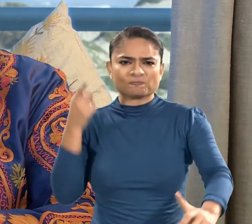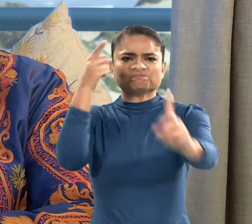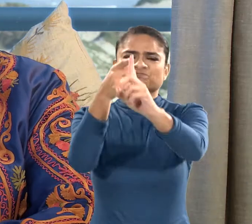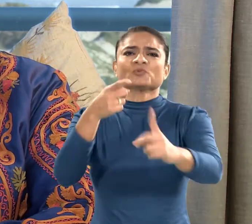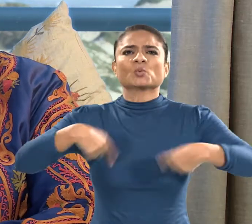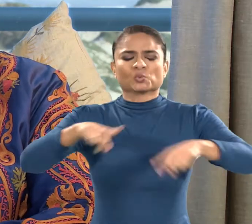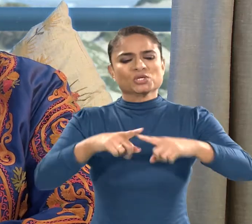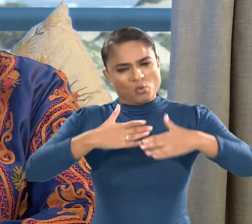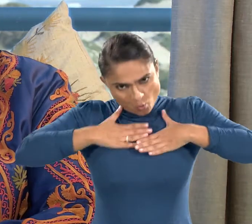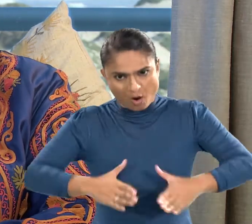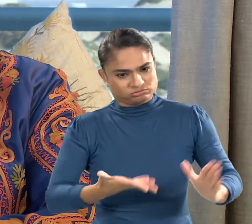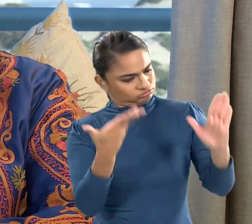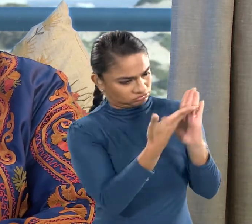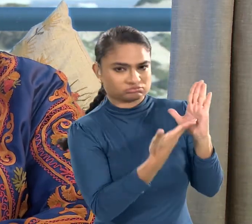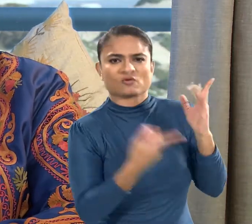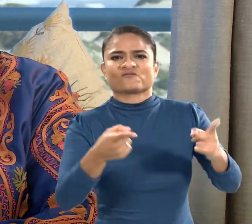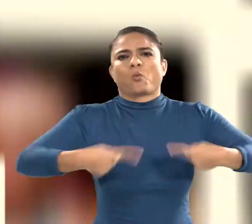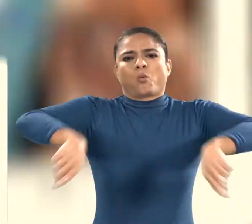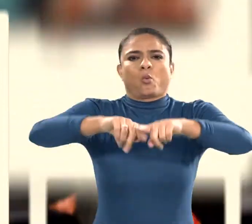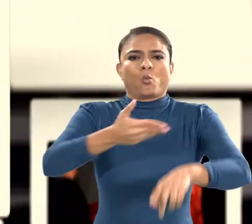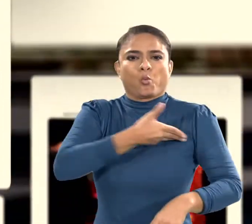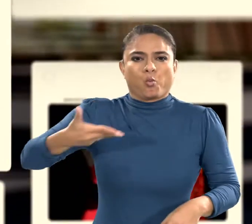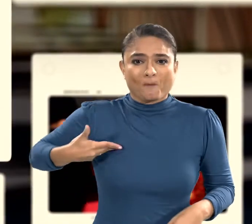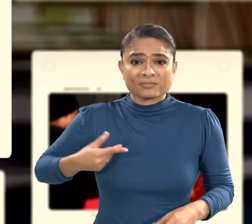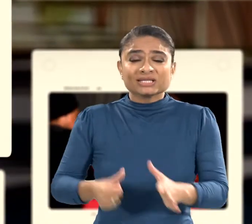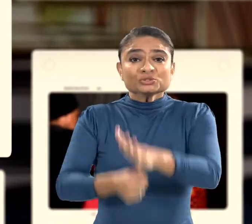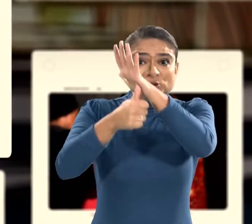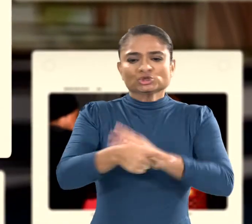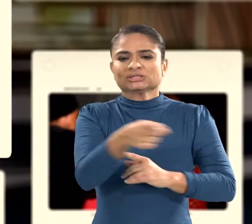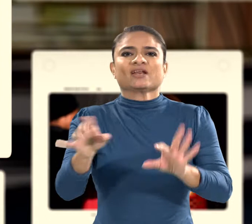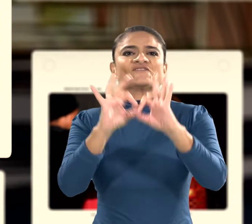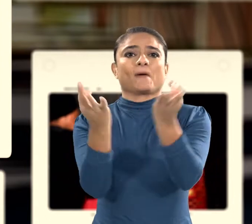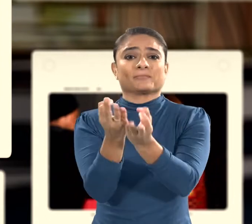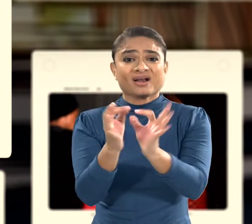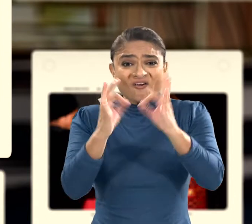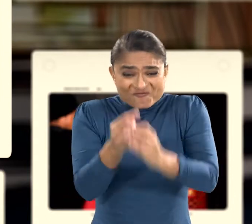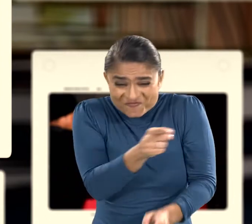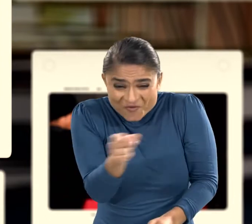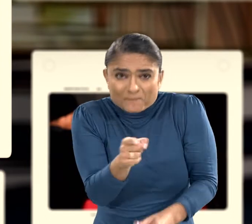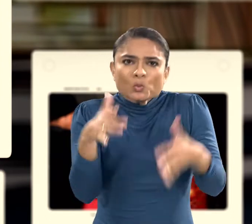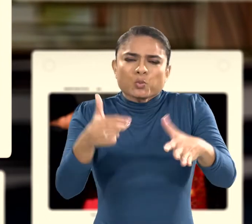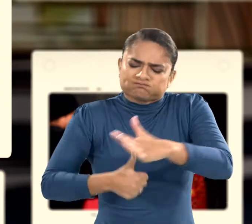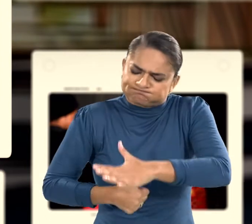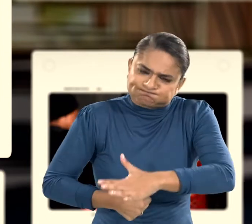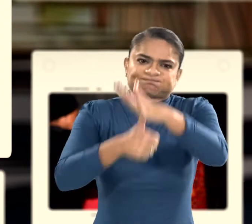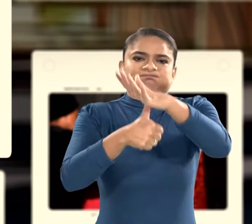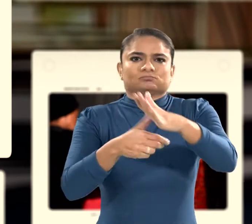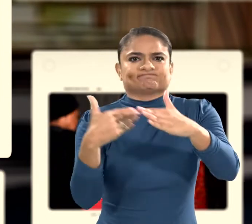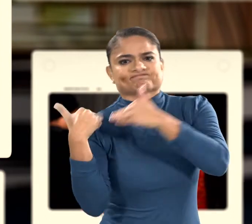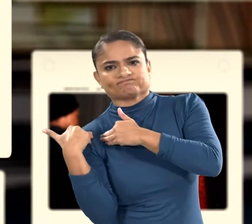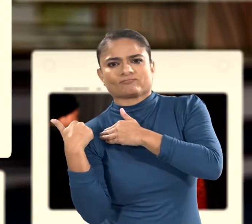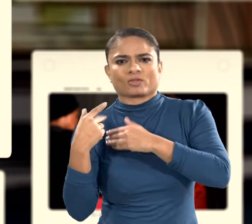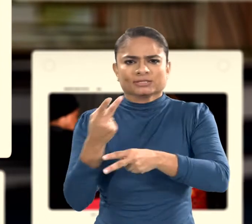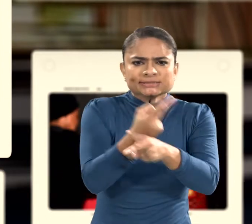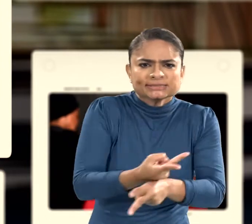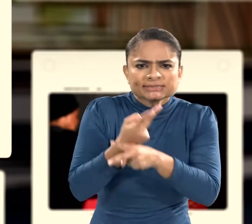said what we want to do is work for the whole of society and especially for families. And so there's a very strong focus on the